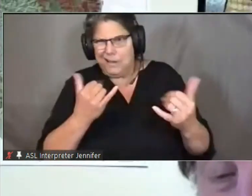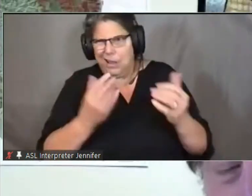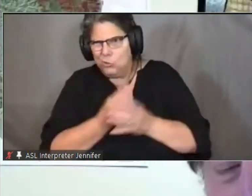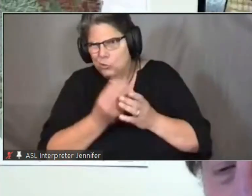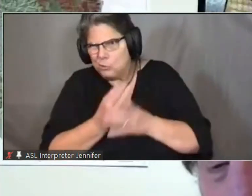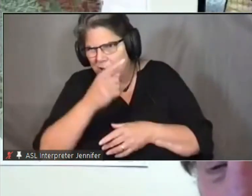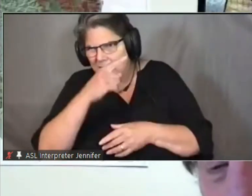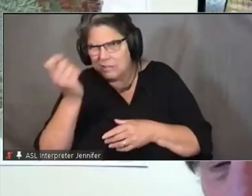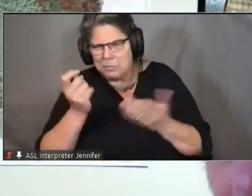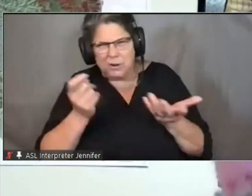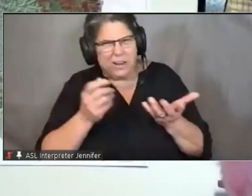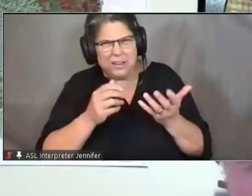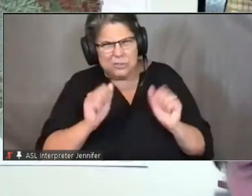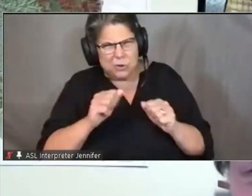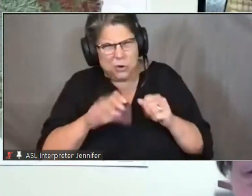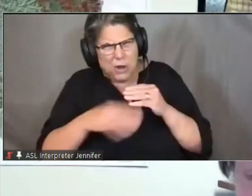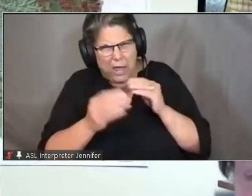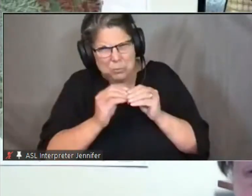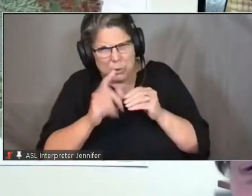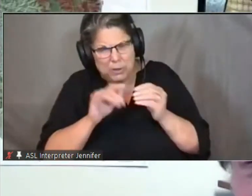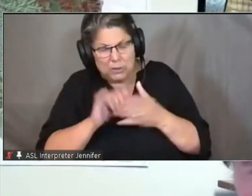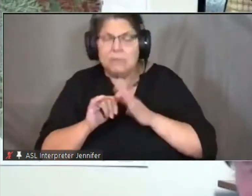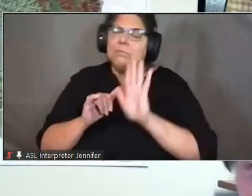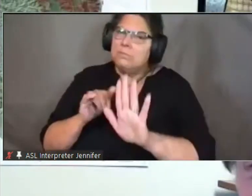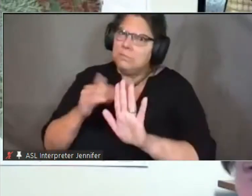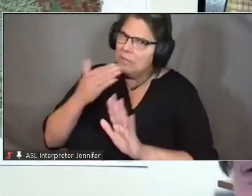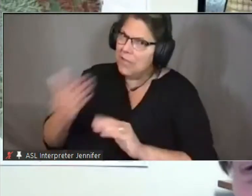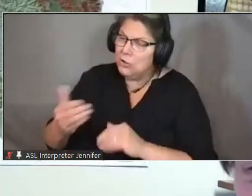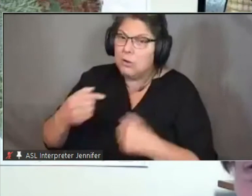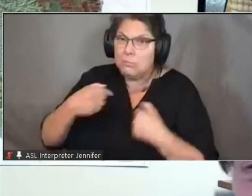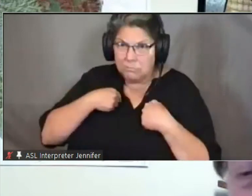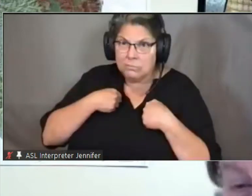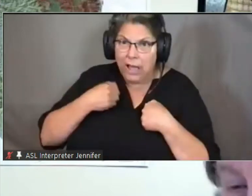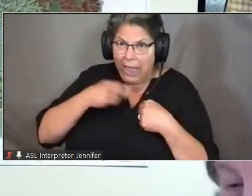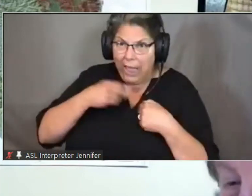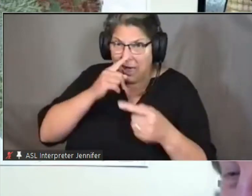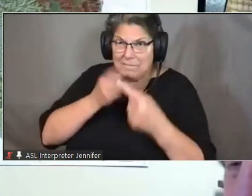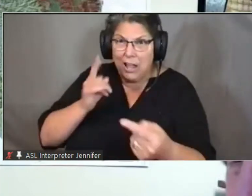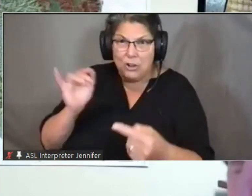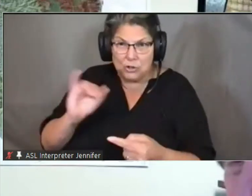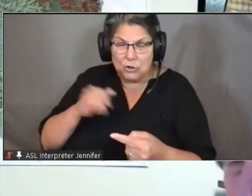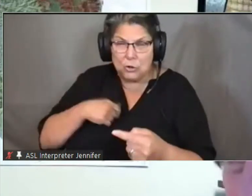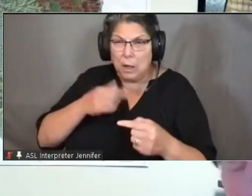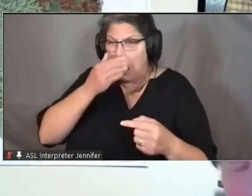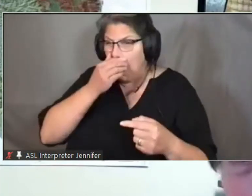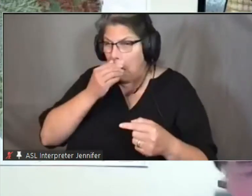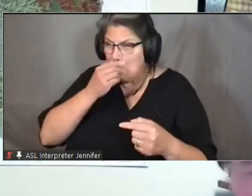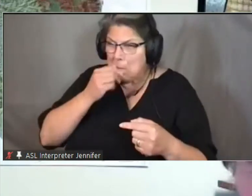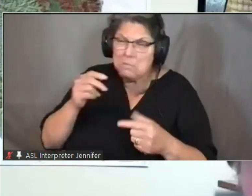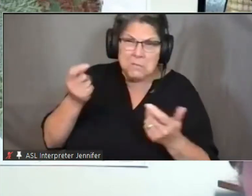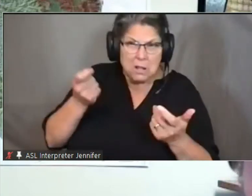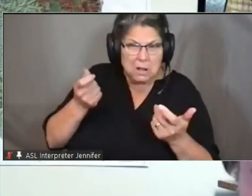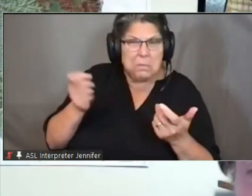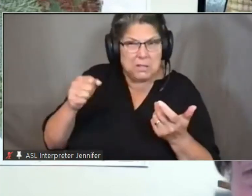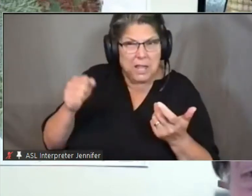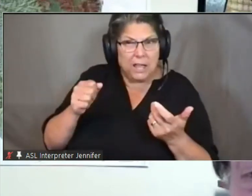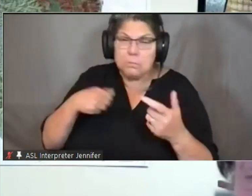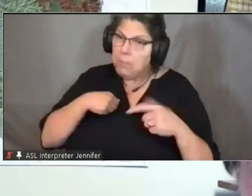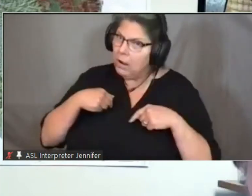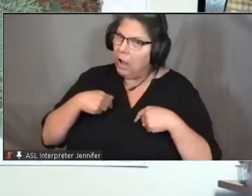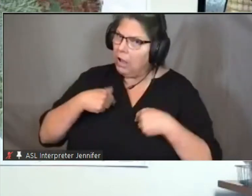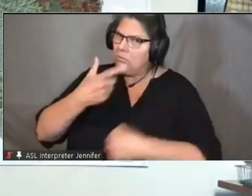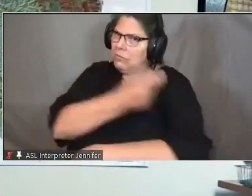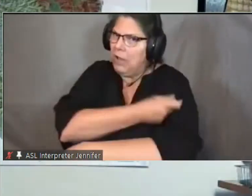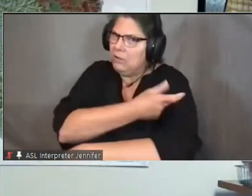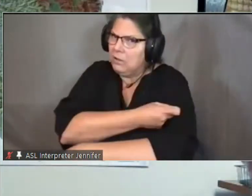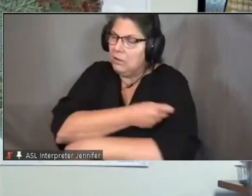Yes, thank you for the question. I have allergies too. I get my sniffles. I did get vaccinated. People who think they have